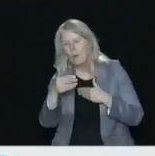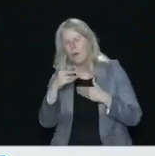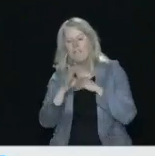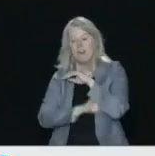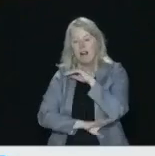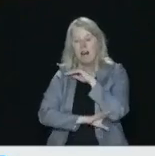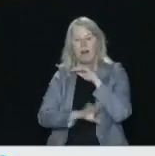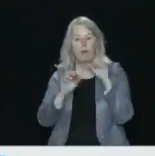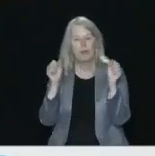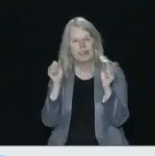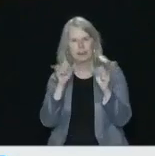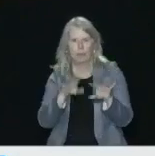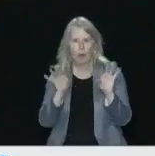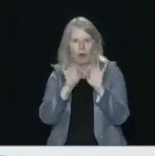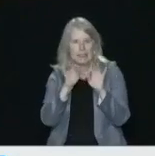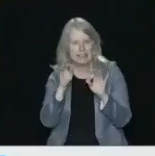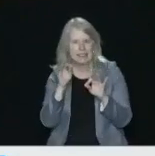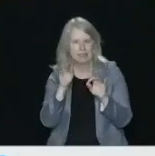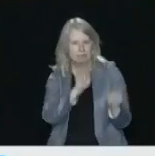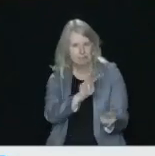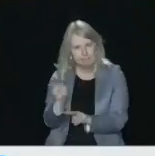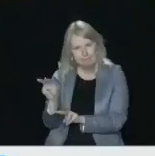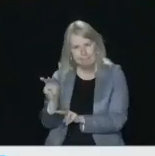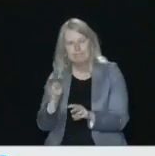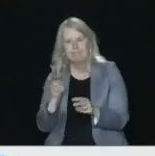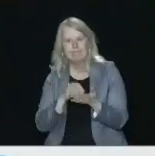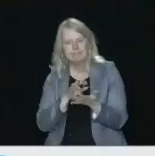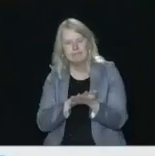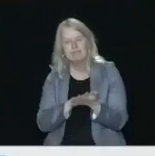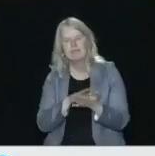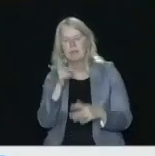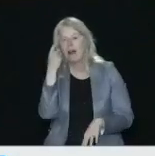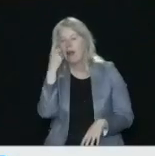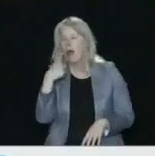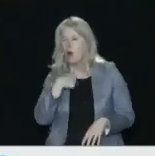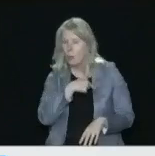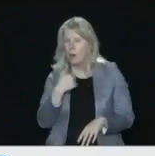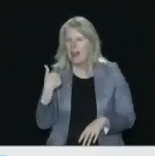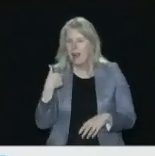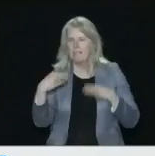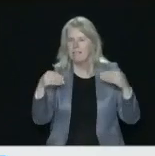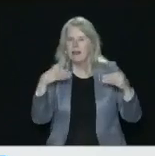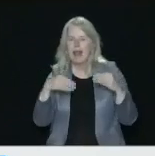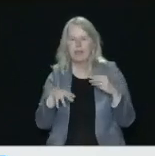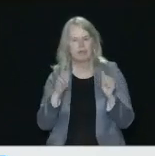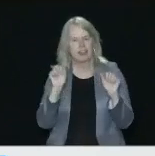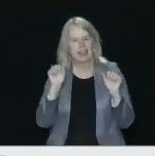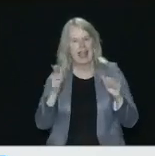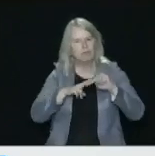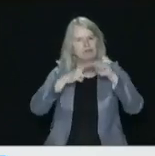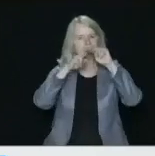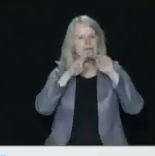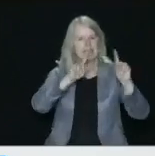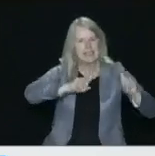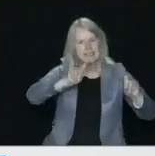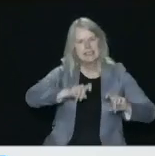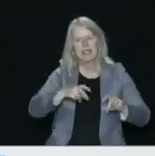and it also takes into account protecting others. Dylan Robertson, Winnipeg Free